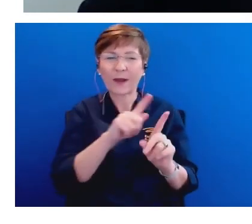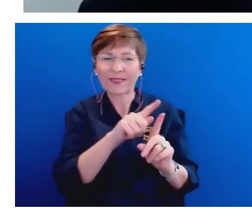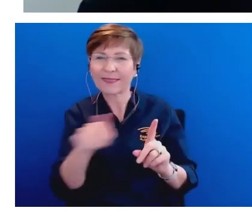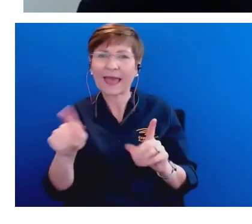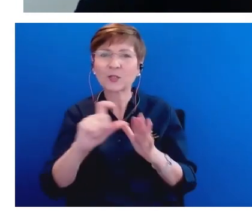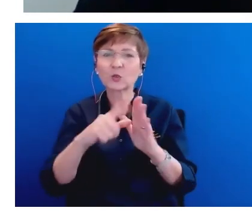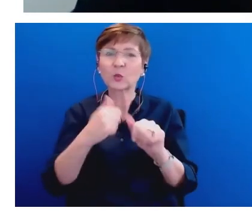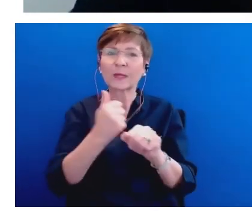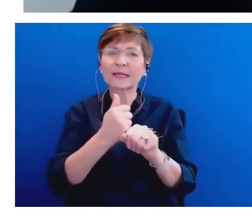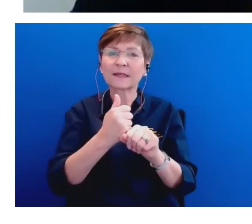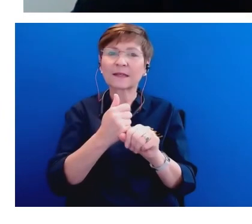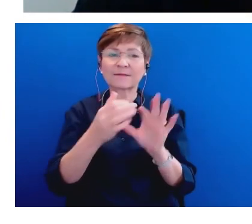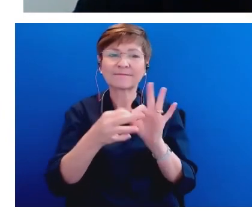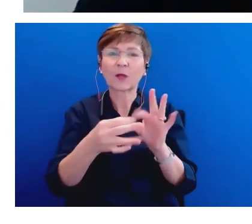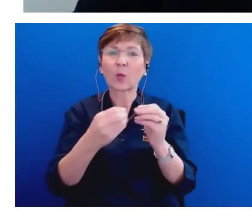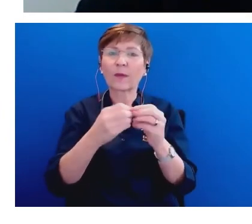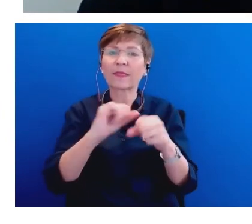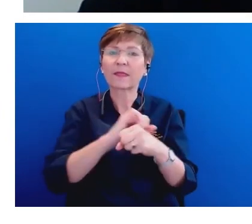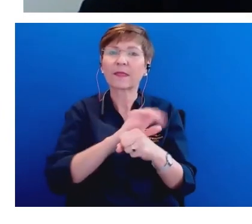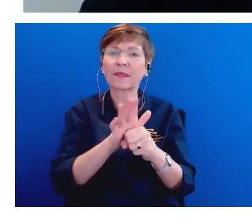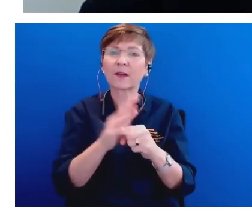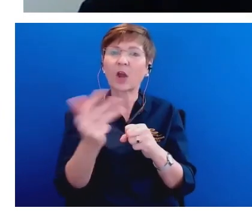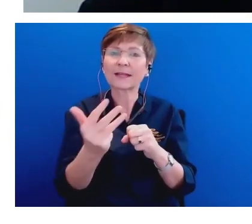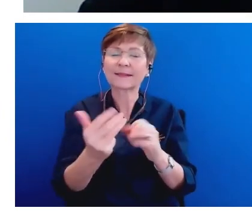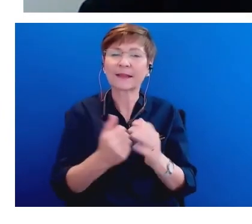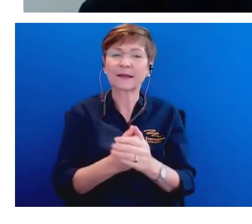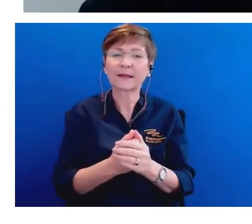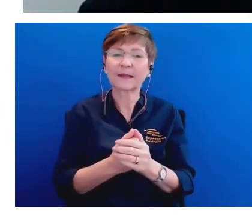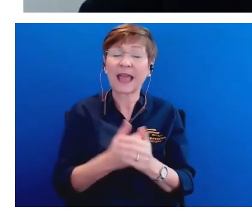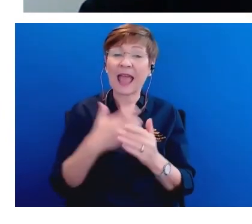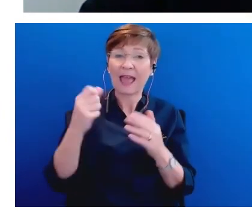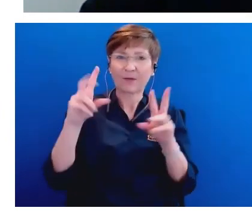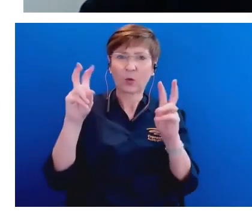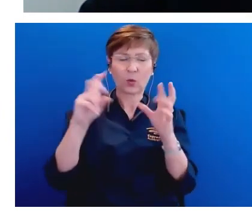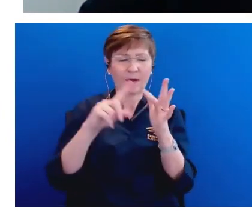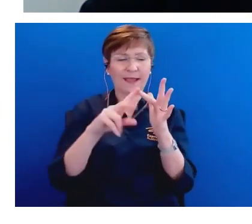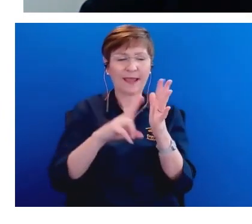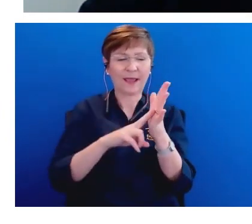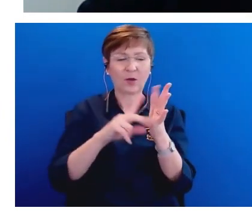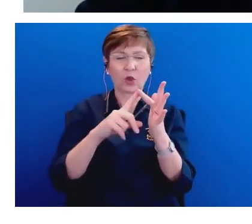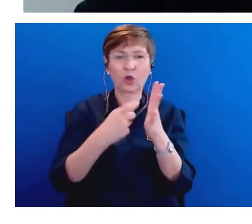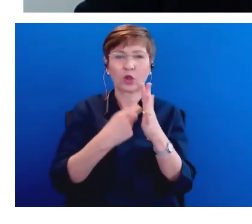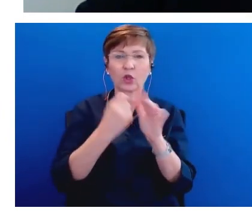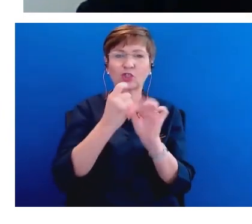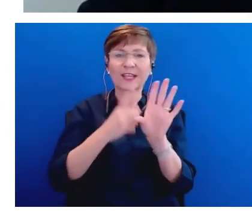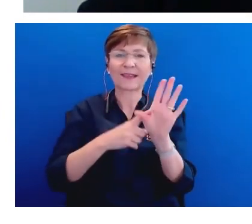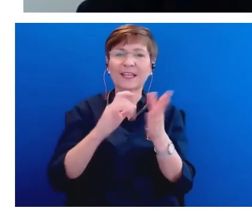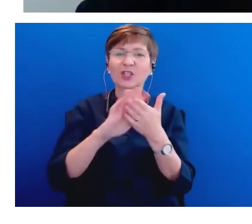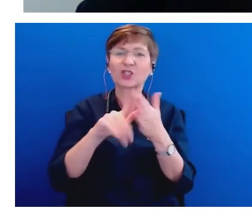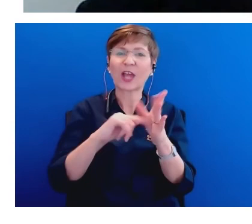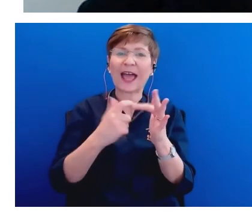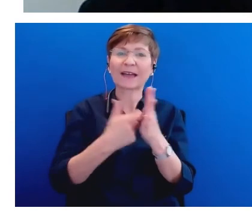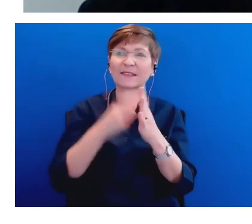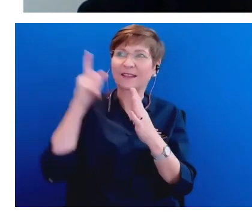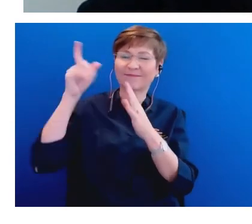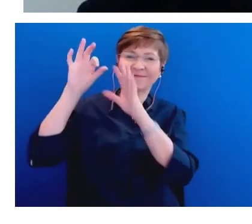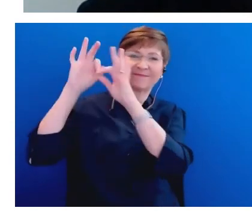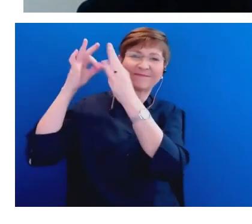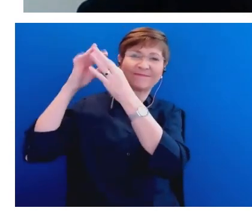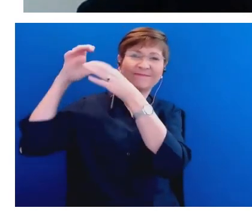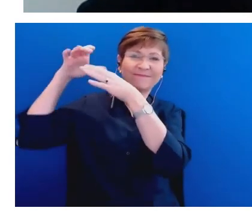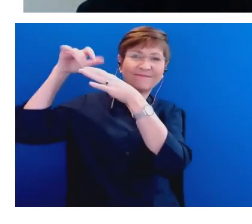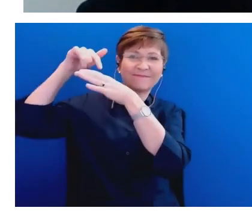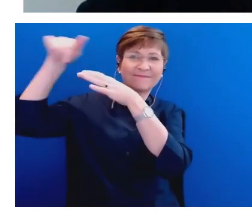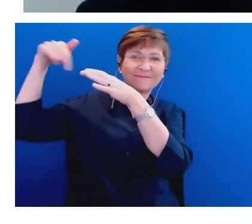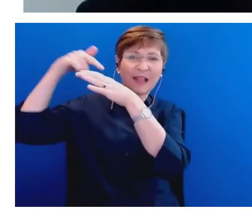so the Energy Charter, which is an industry body, has been producing information and certainly trying to